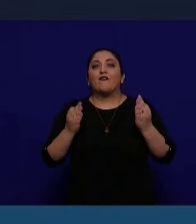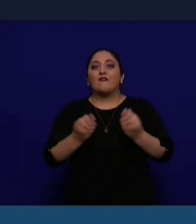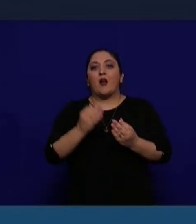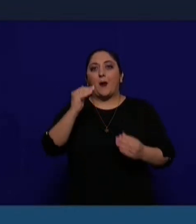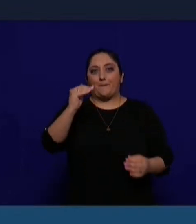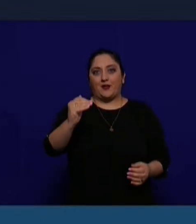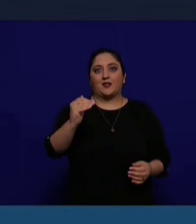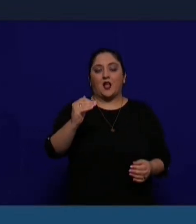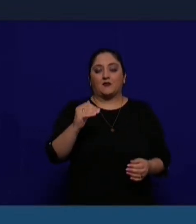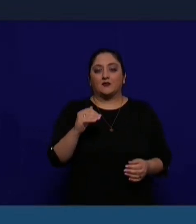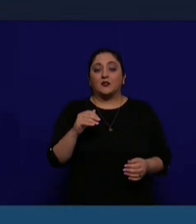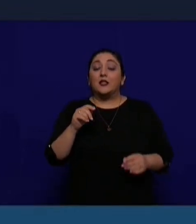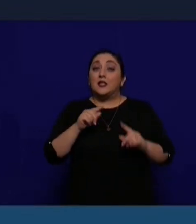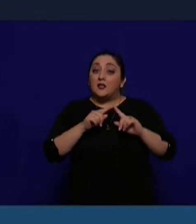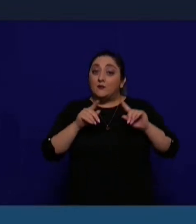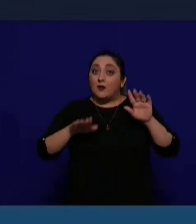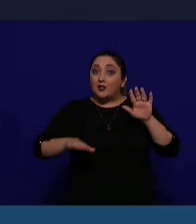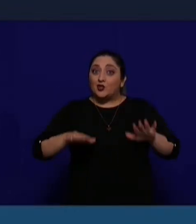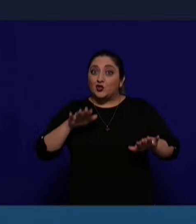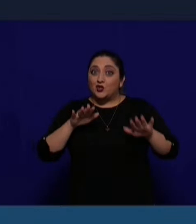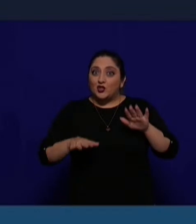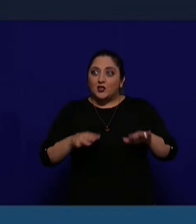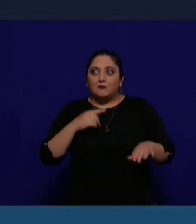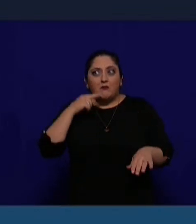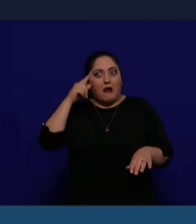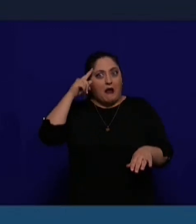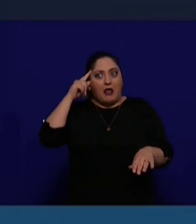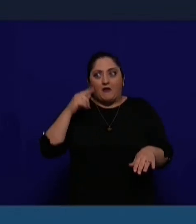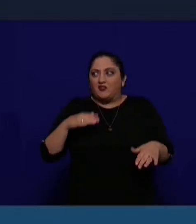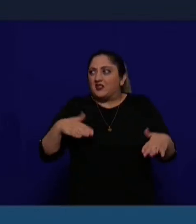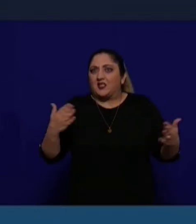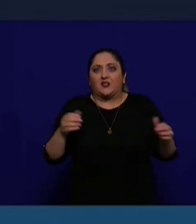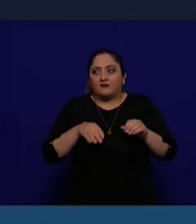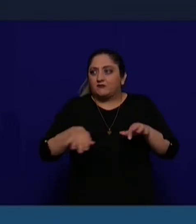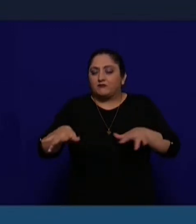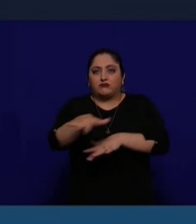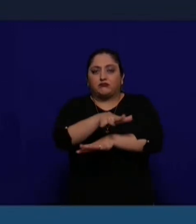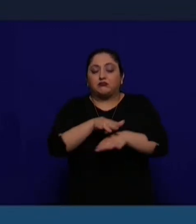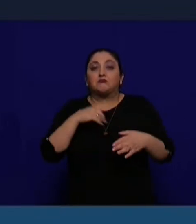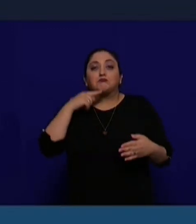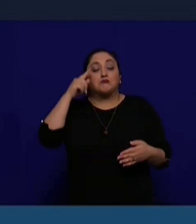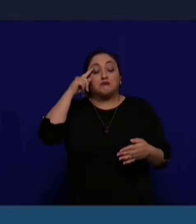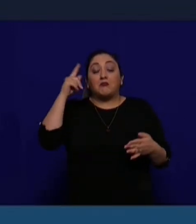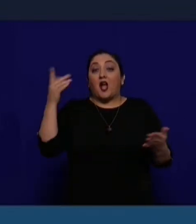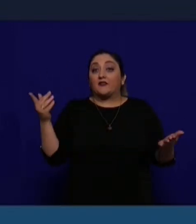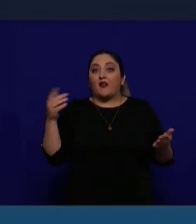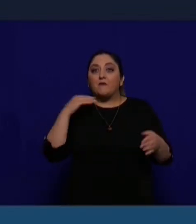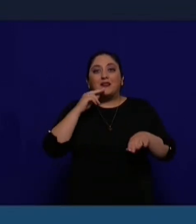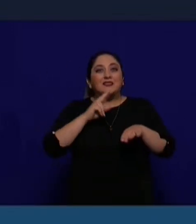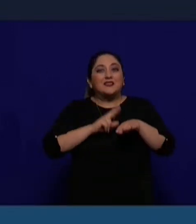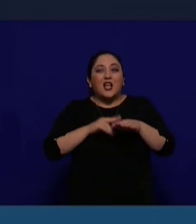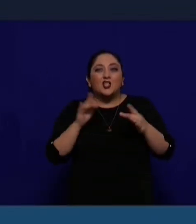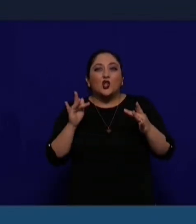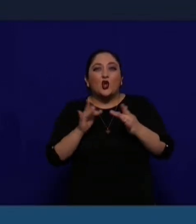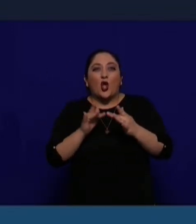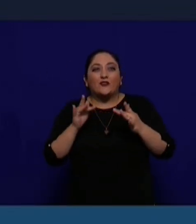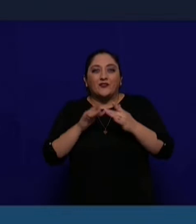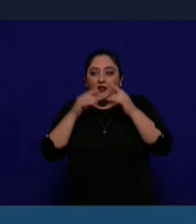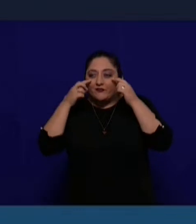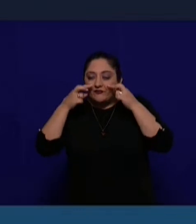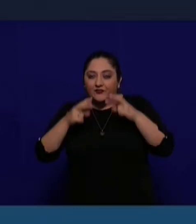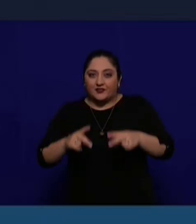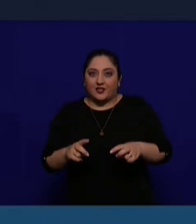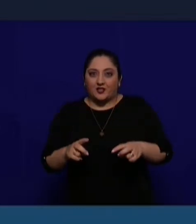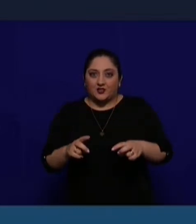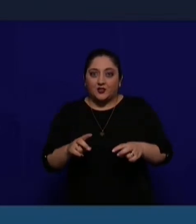nfakkarkom ukoll li jkun hemm każijiet li ma tkunx taf eżatt minn fejn ikunu ġew, ma tkunx tista' tagħmel epilinking meta naħdmu l-każijiet u